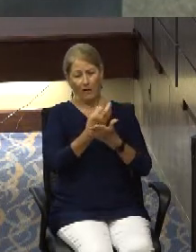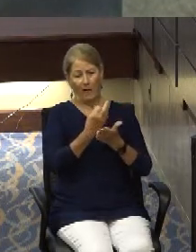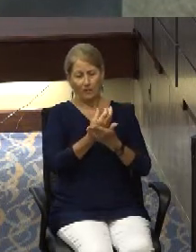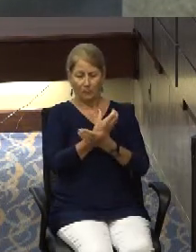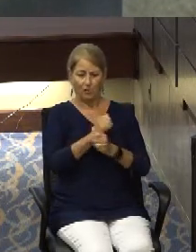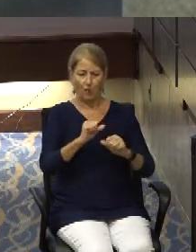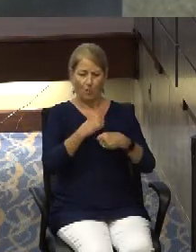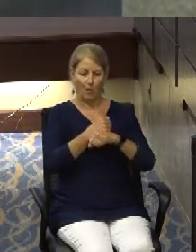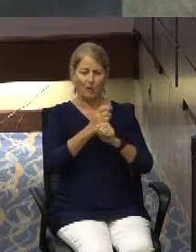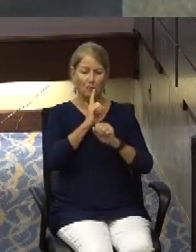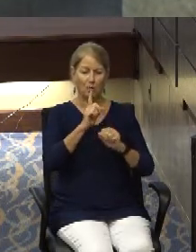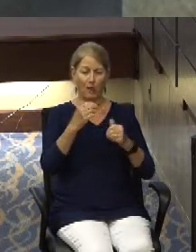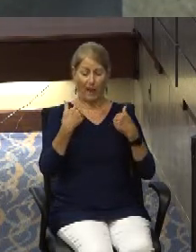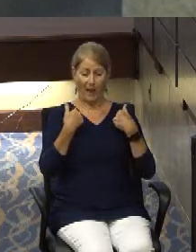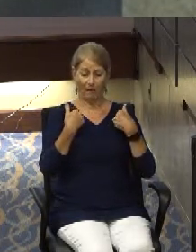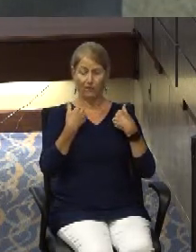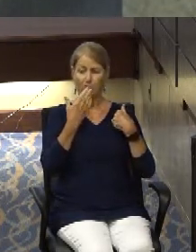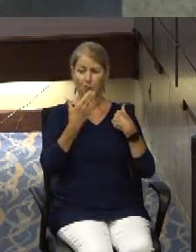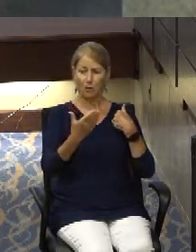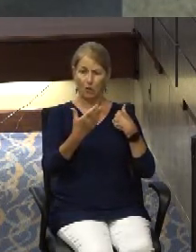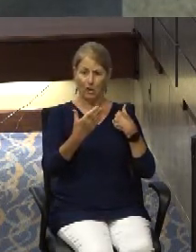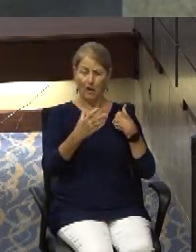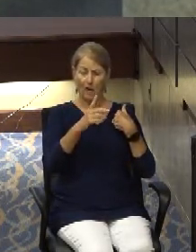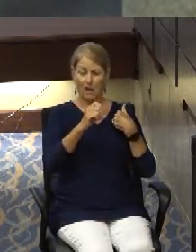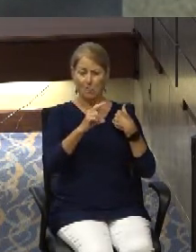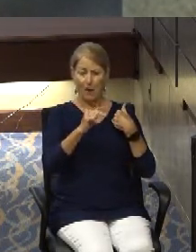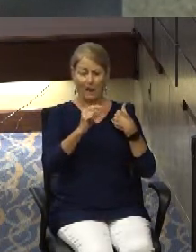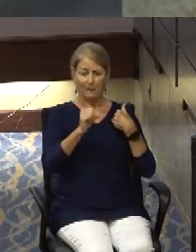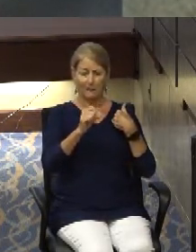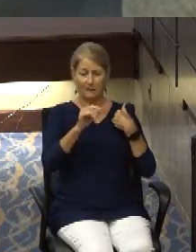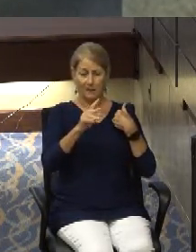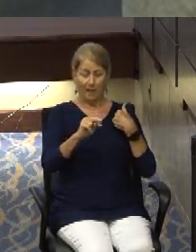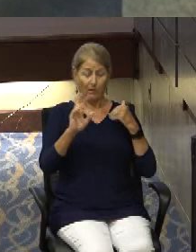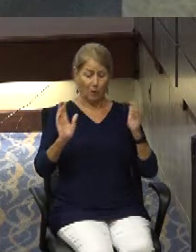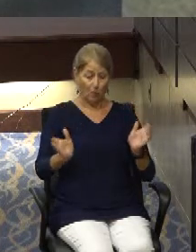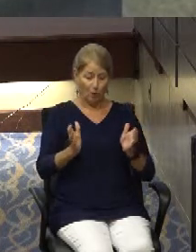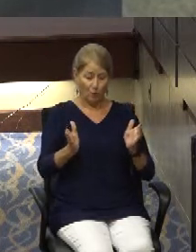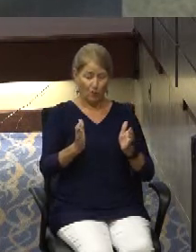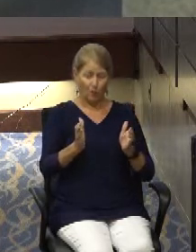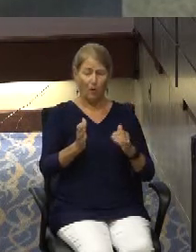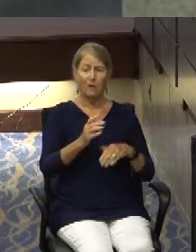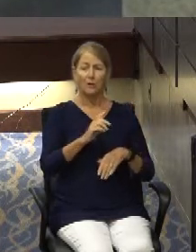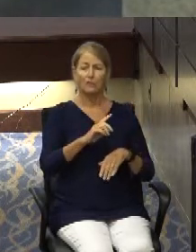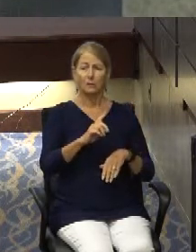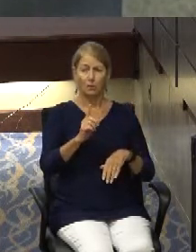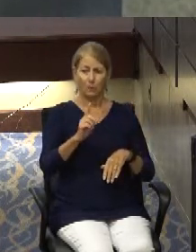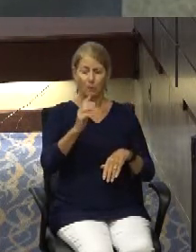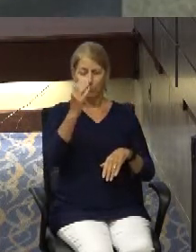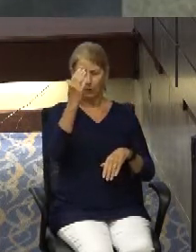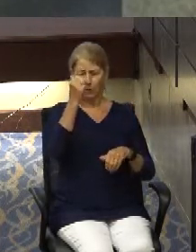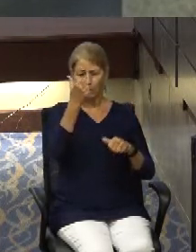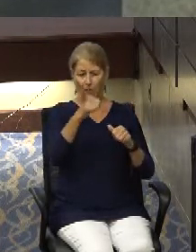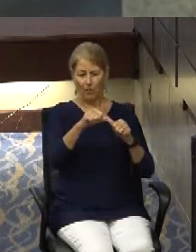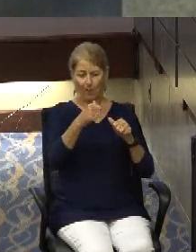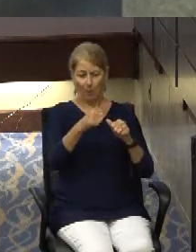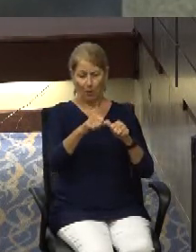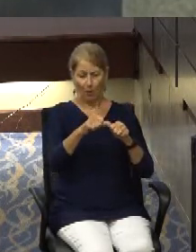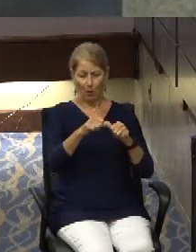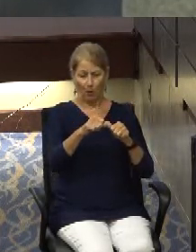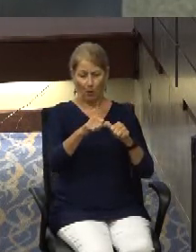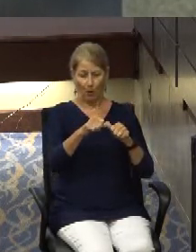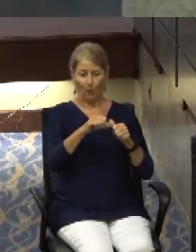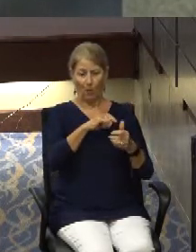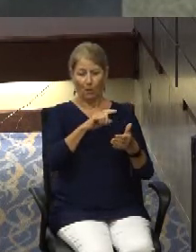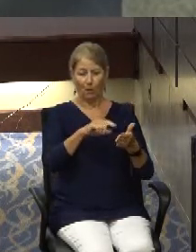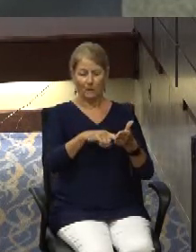good transit. And so just encouraging you, as you have been doing, to be mindful of this being one